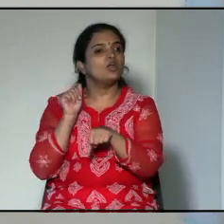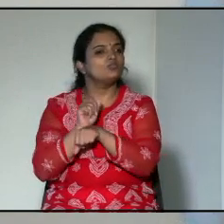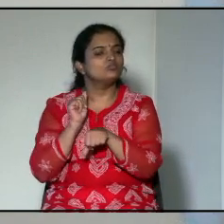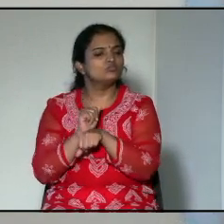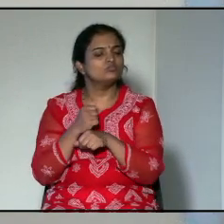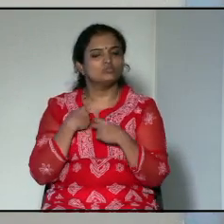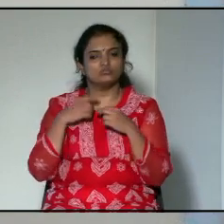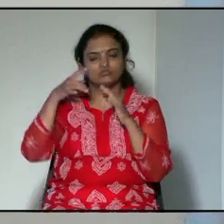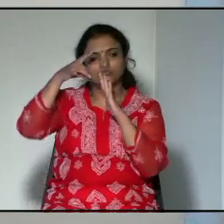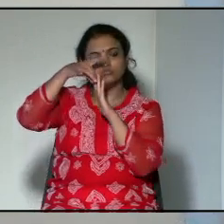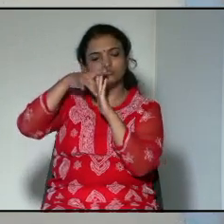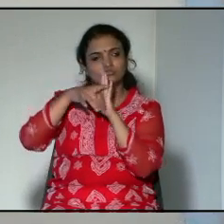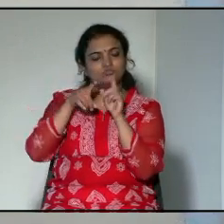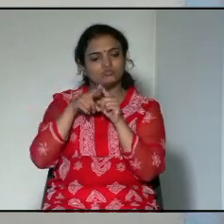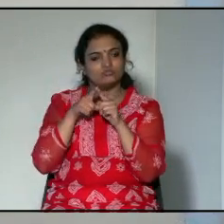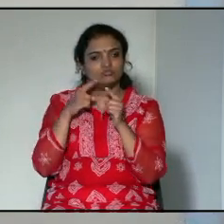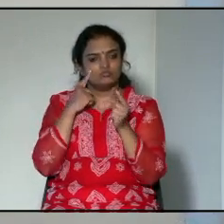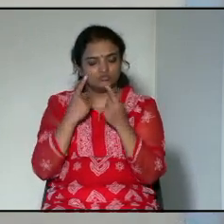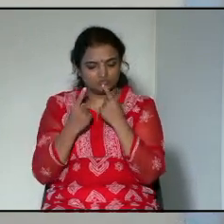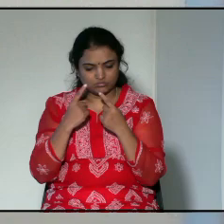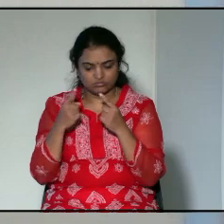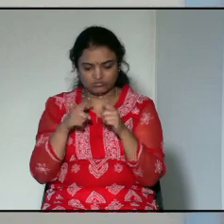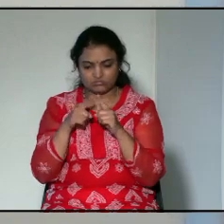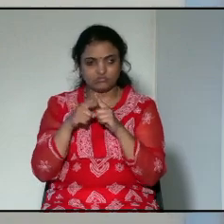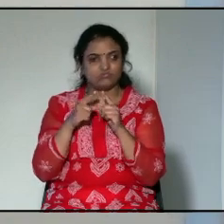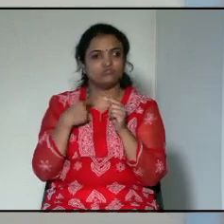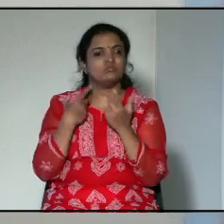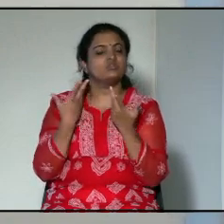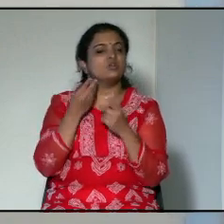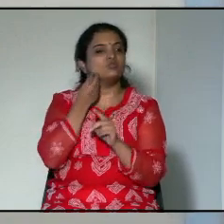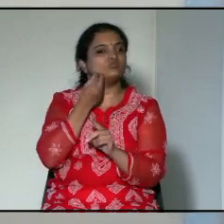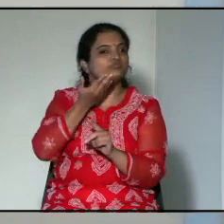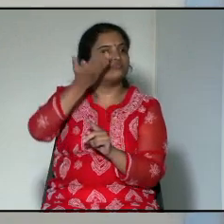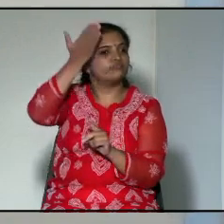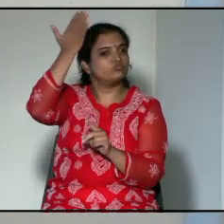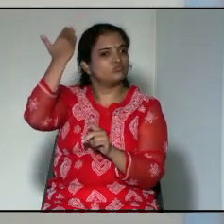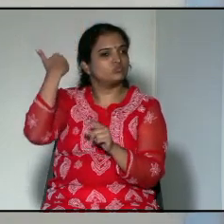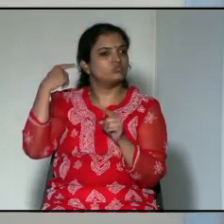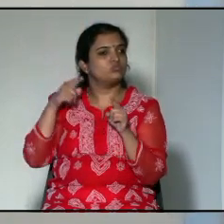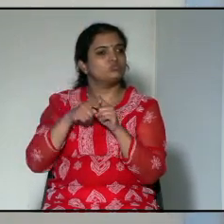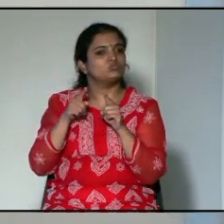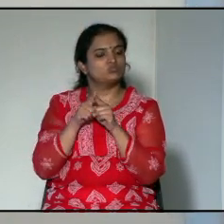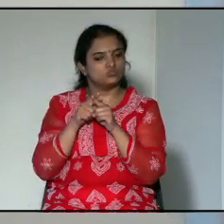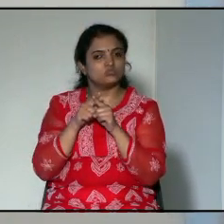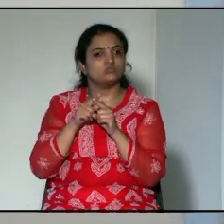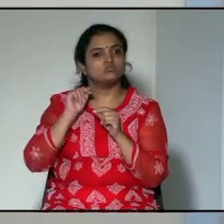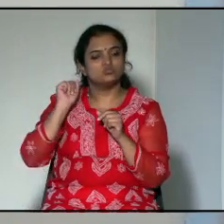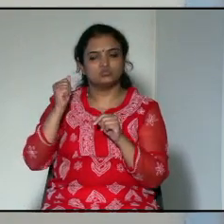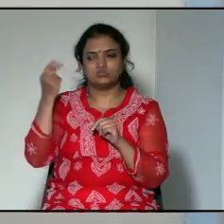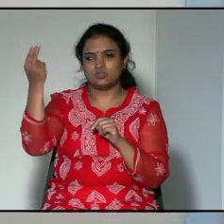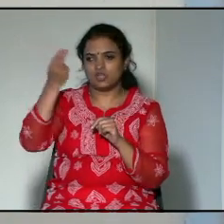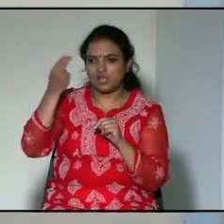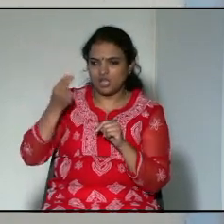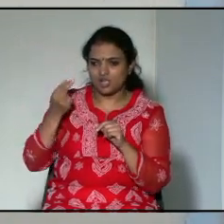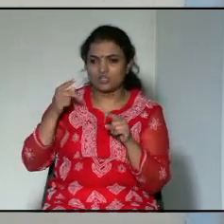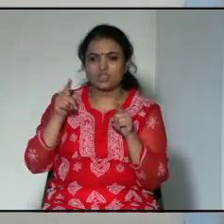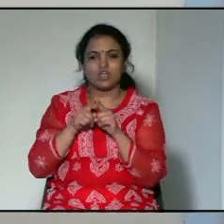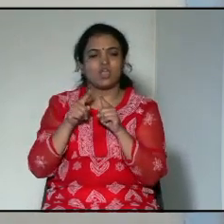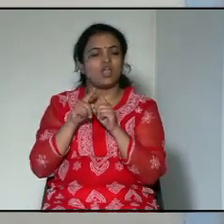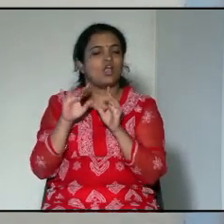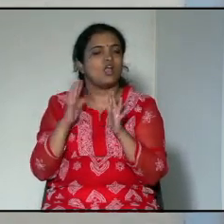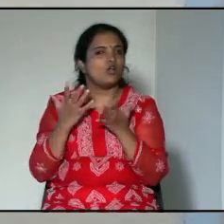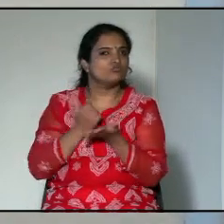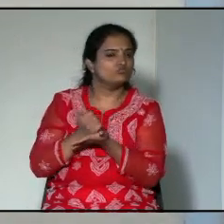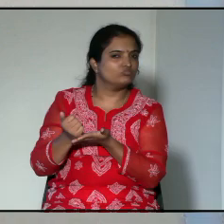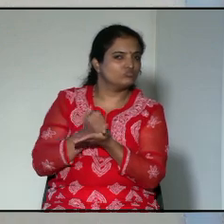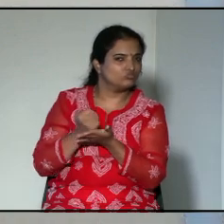investigation into the indigenous metal casting traditions of the country, her radical reshaping of her artistic self and practice,